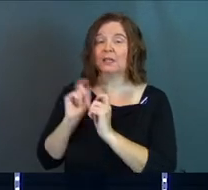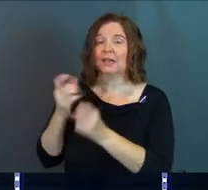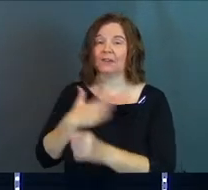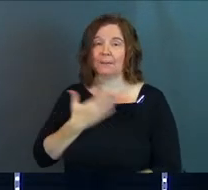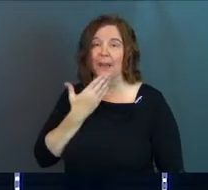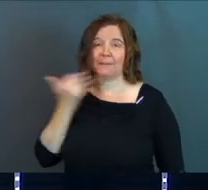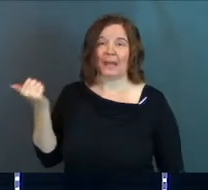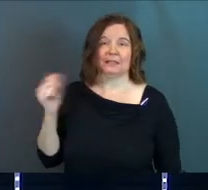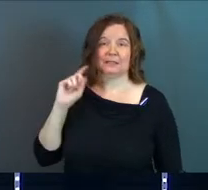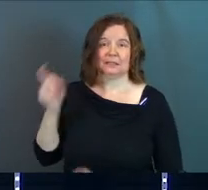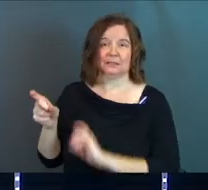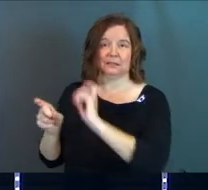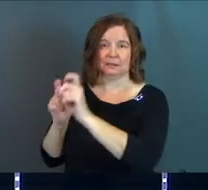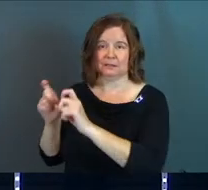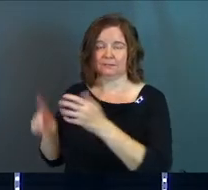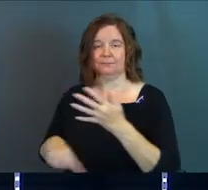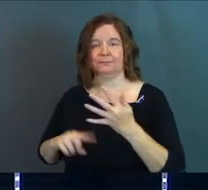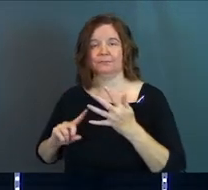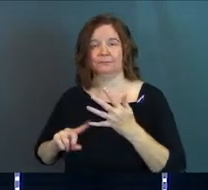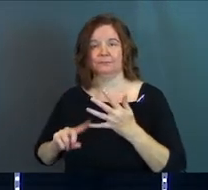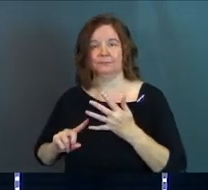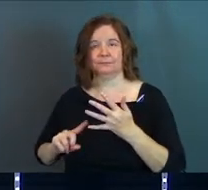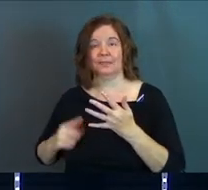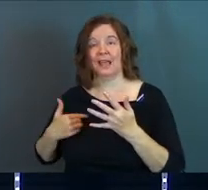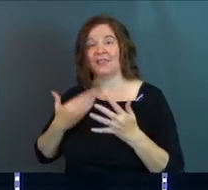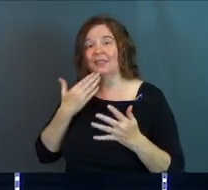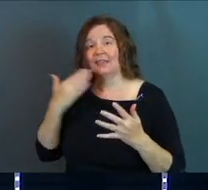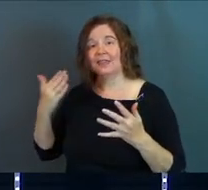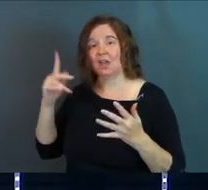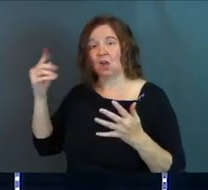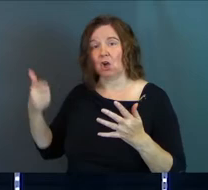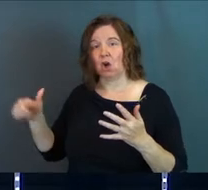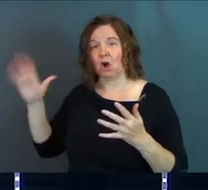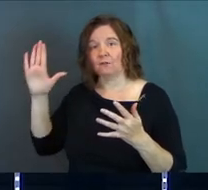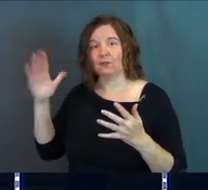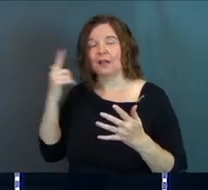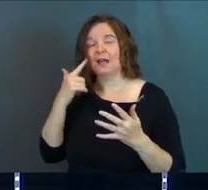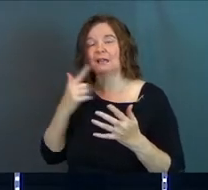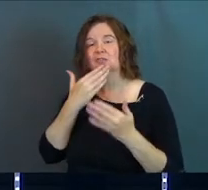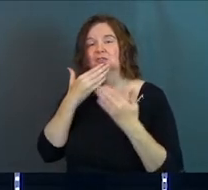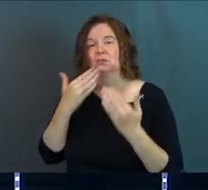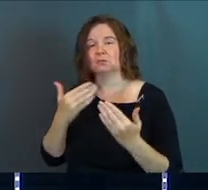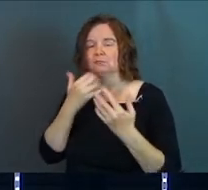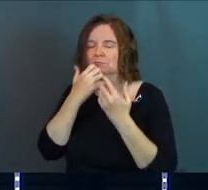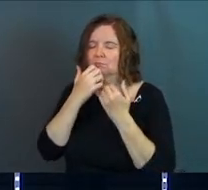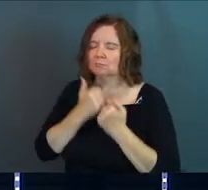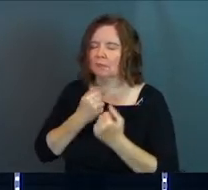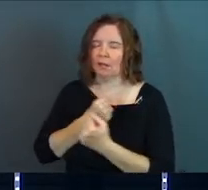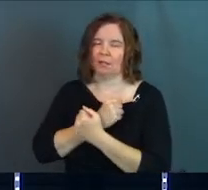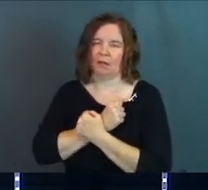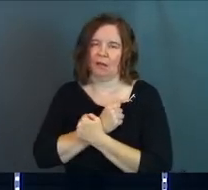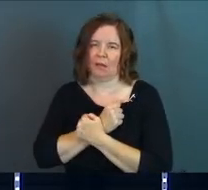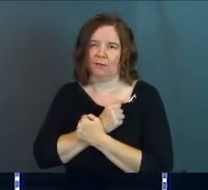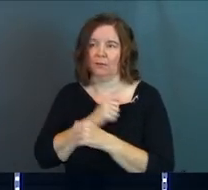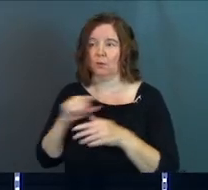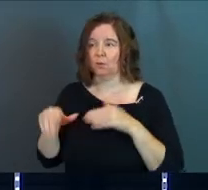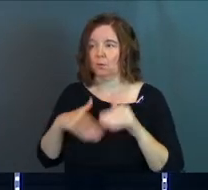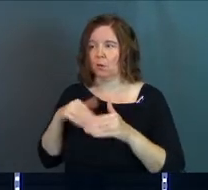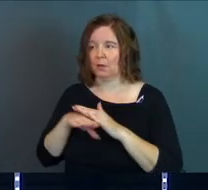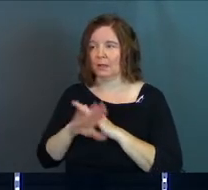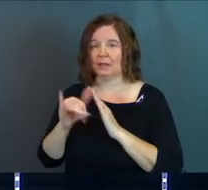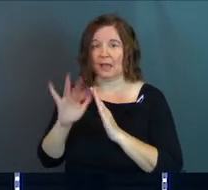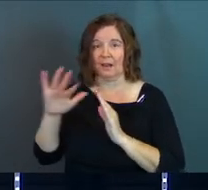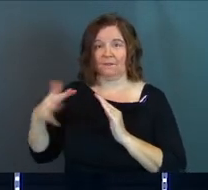my best. And then the next one is the thank offering, and it's gratitude and love. And we're going to walk into